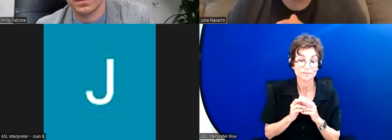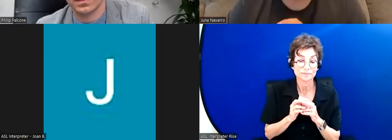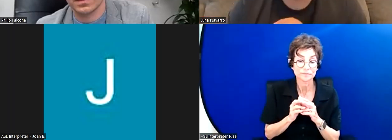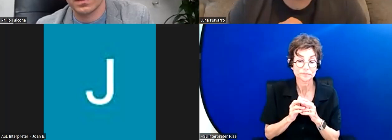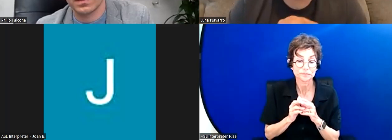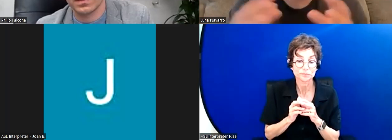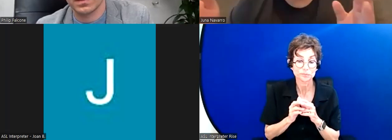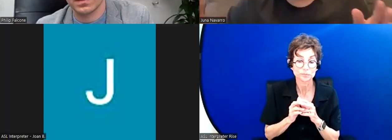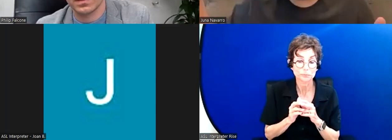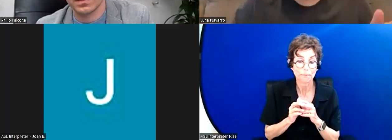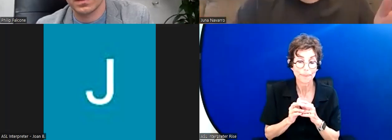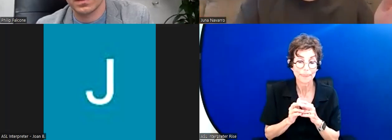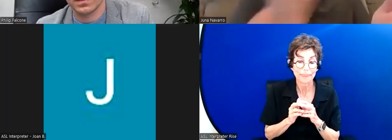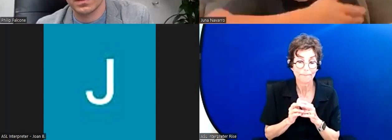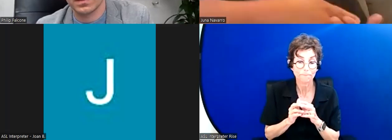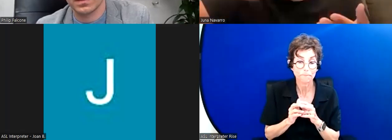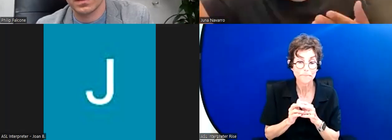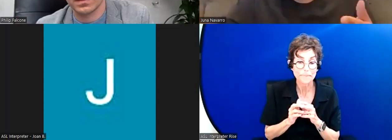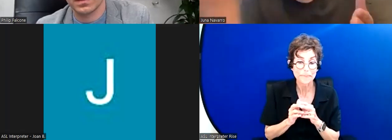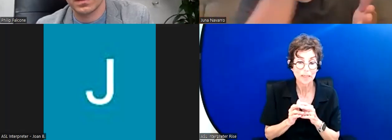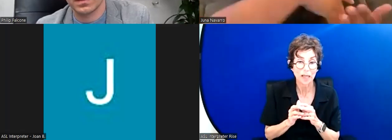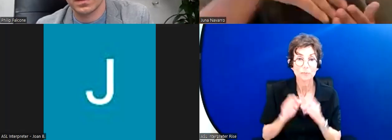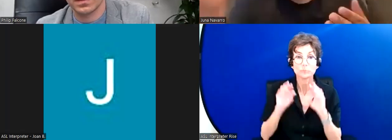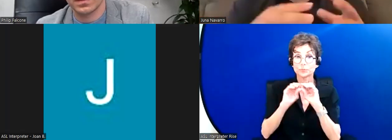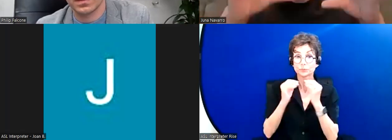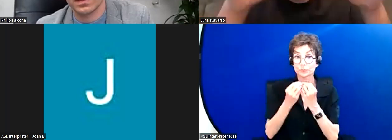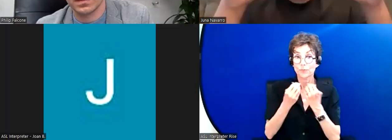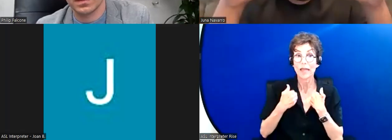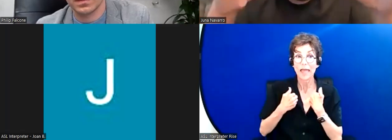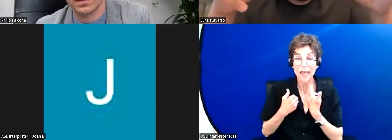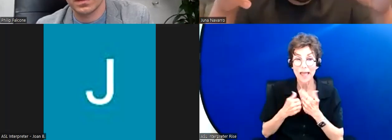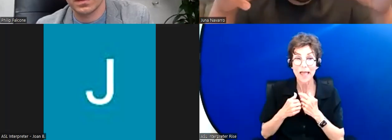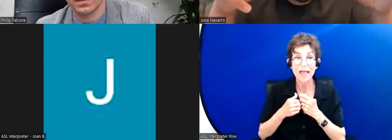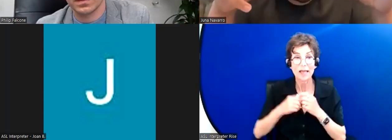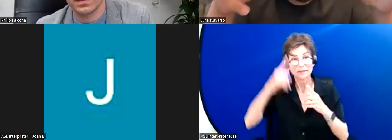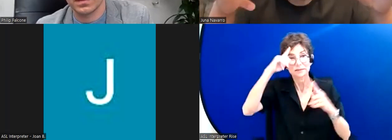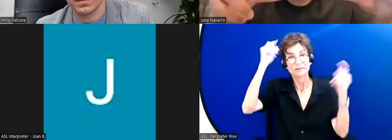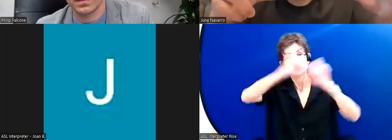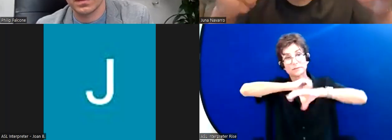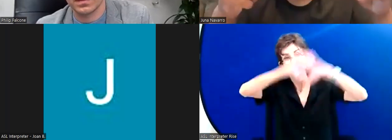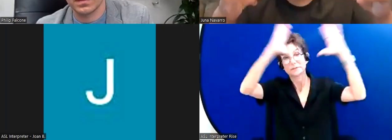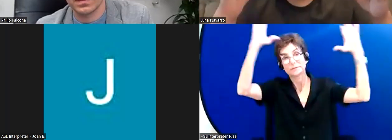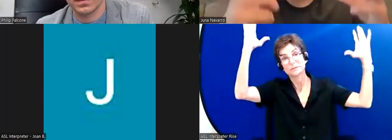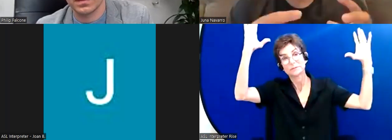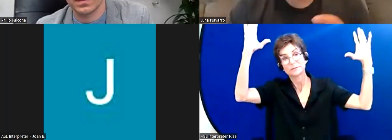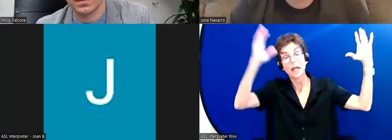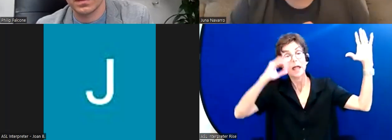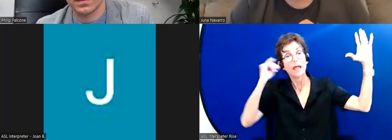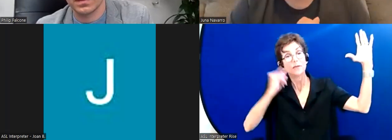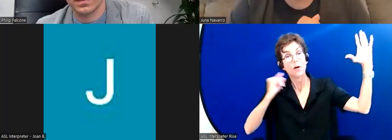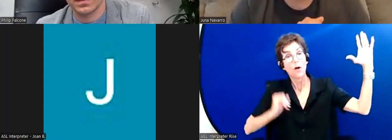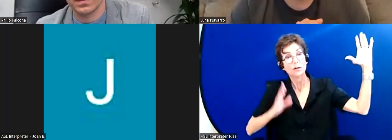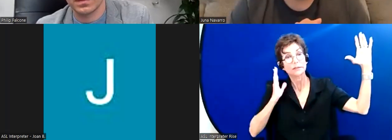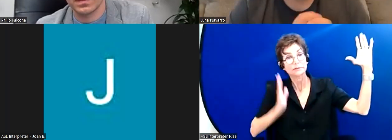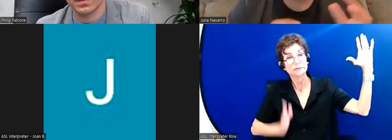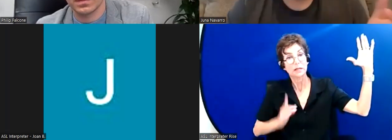there's a balance. Just make sure like it's like the organization has the big brush, while the I feel like the artist will really come down